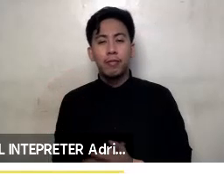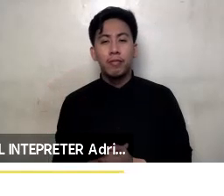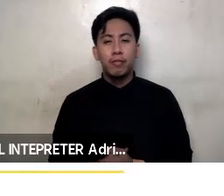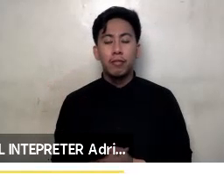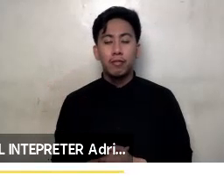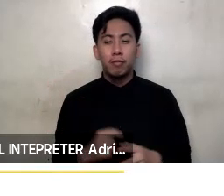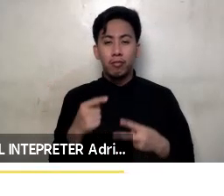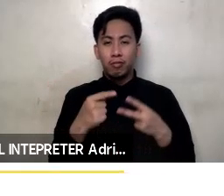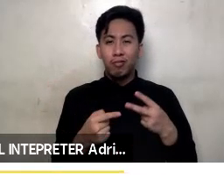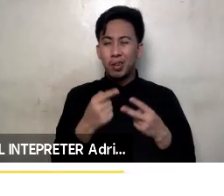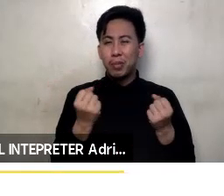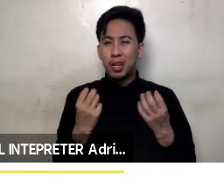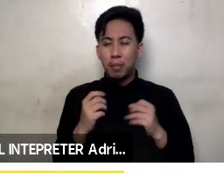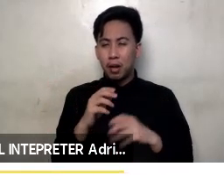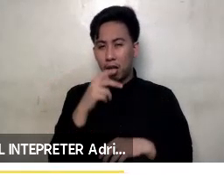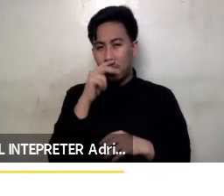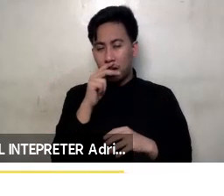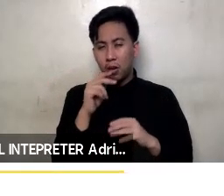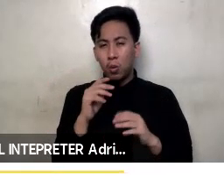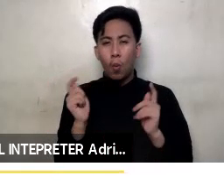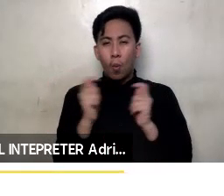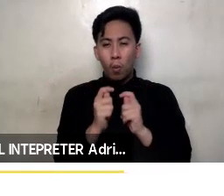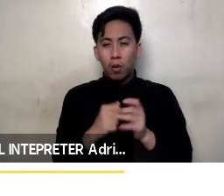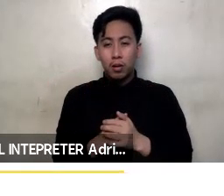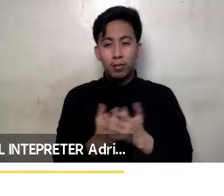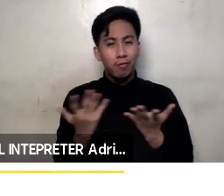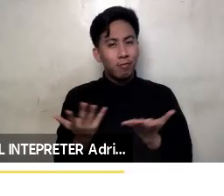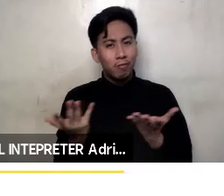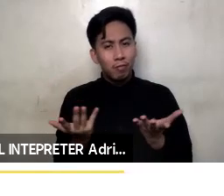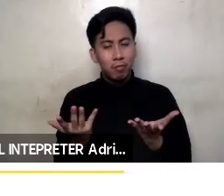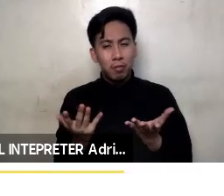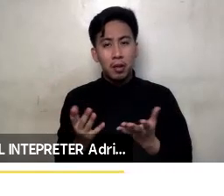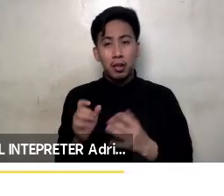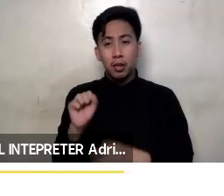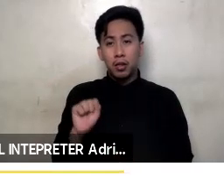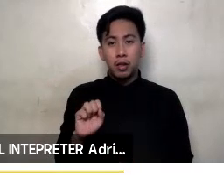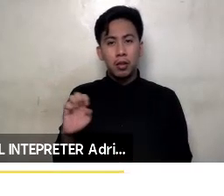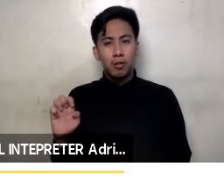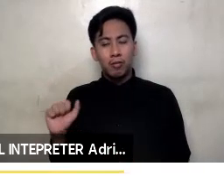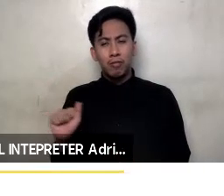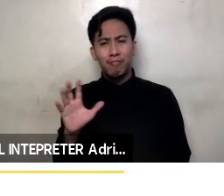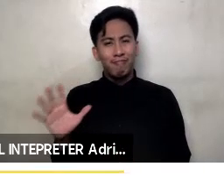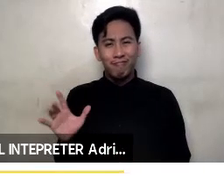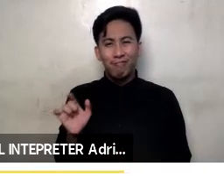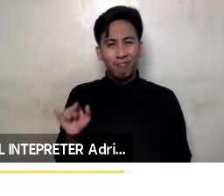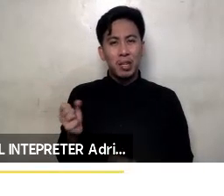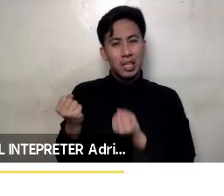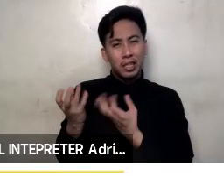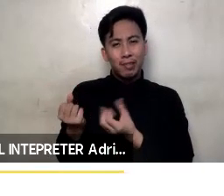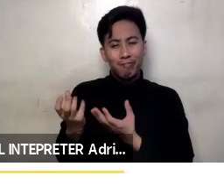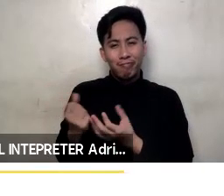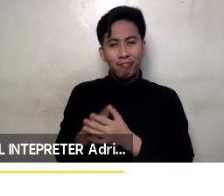Next, so where do wasted children live? You can see here that Southeast Asia belongs to the very high category. Yung